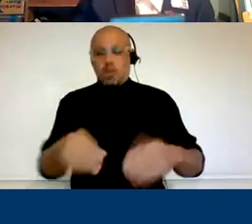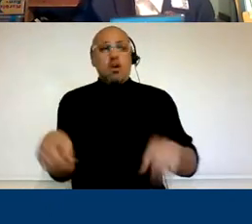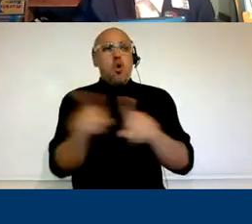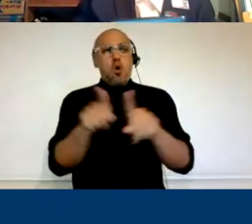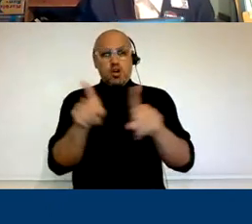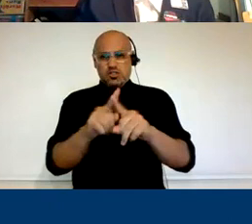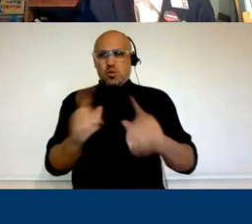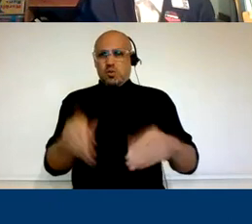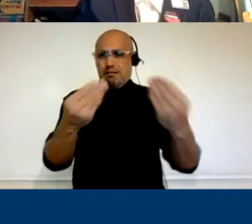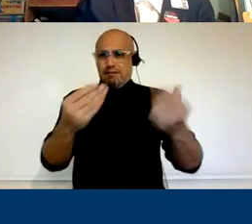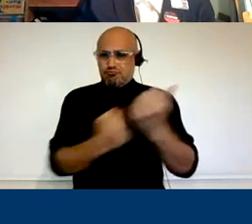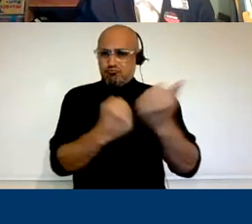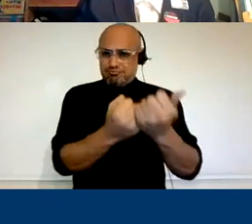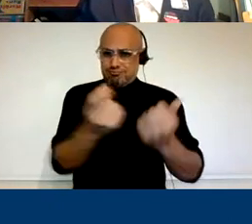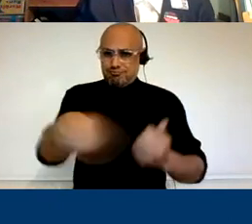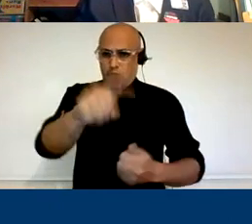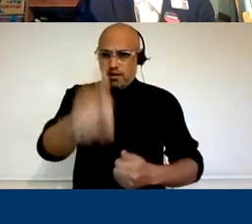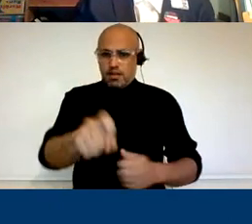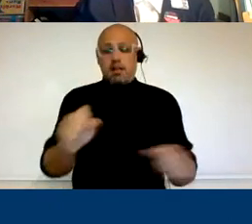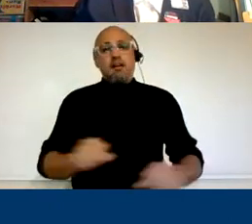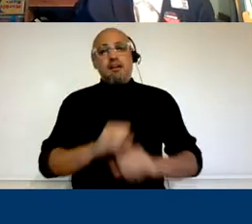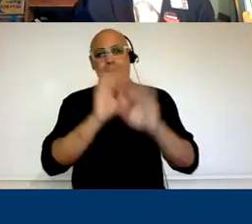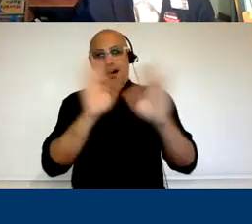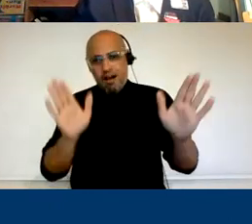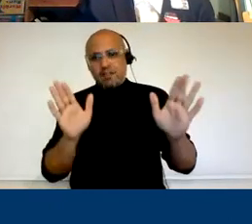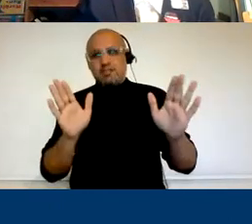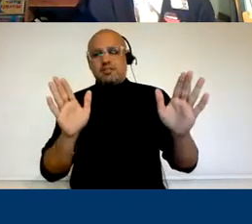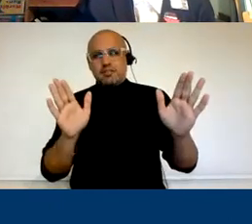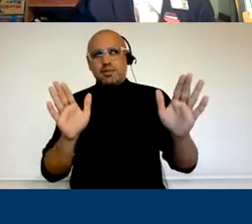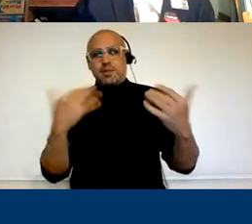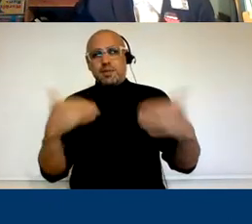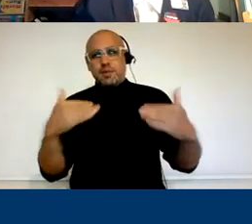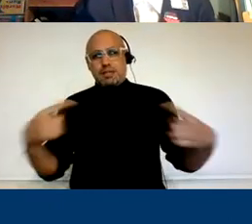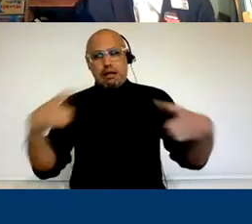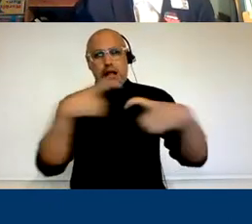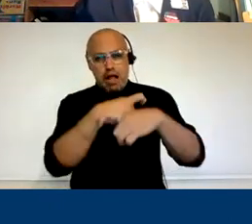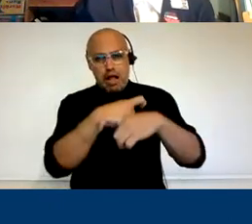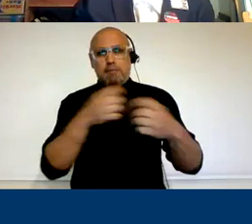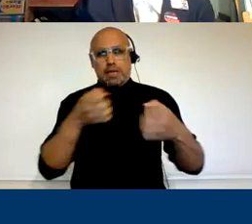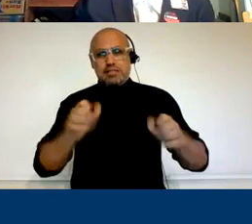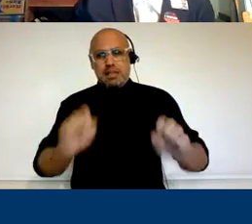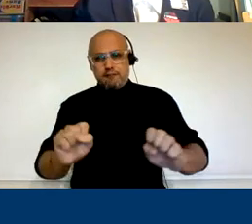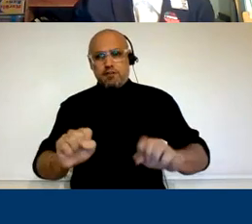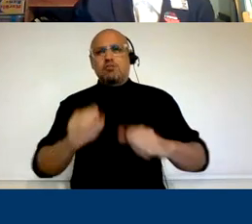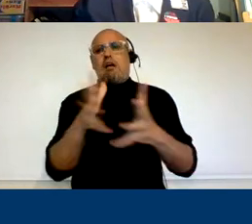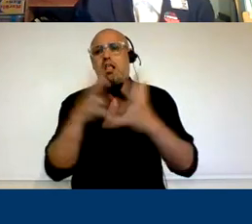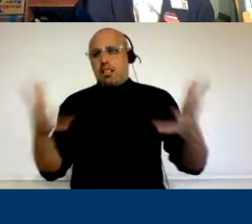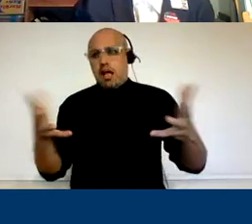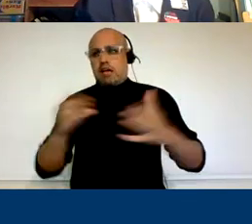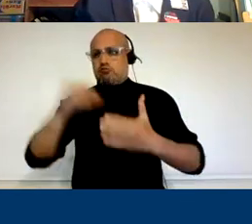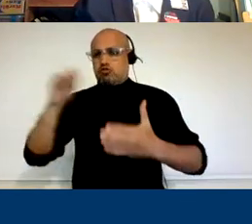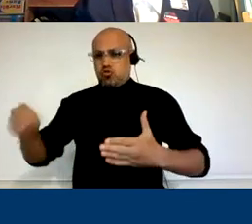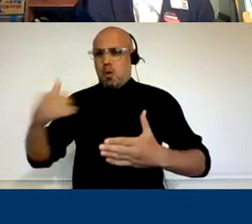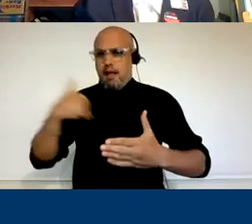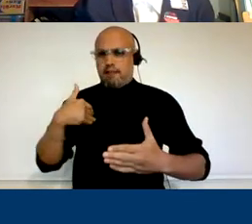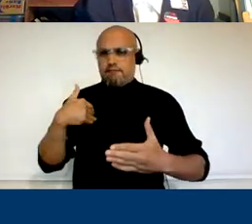them the support that they need. Obviously, this was a very complex effort with a lot of students that we